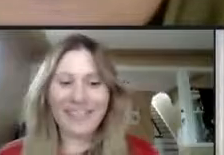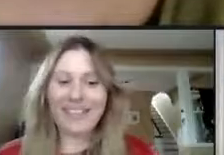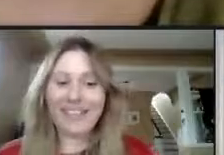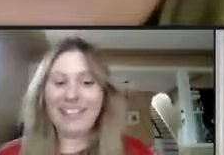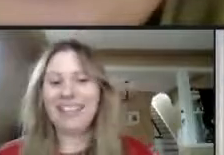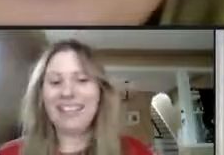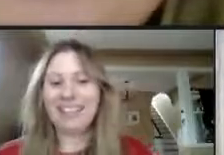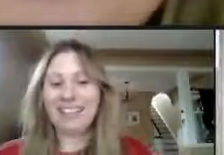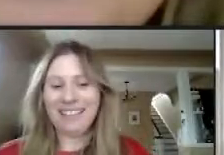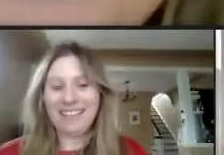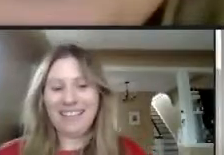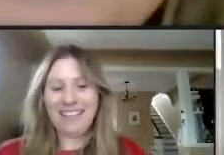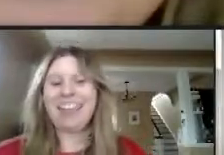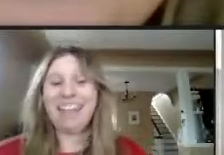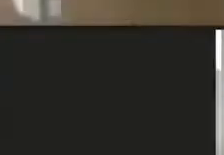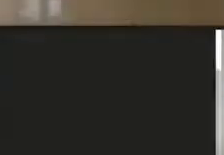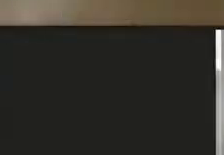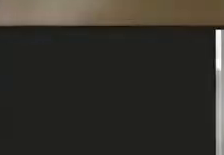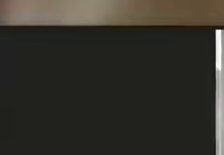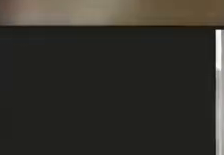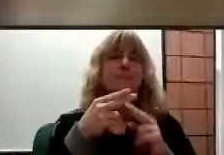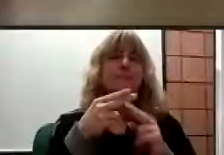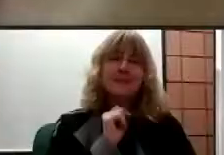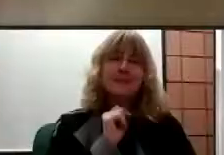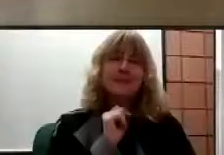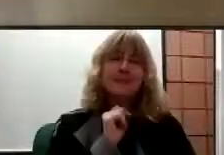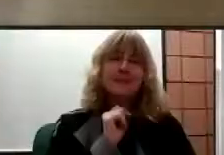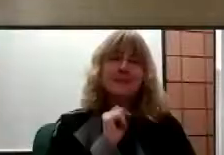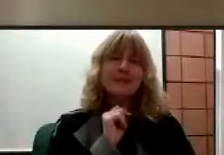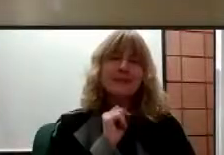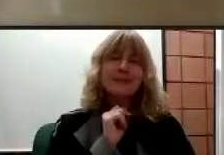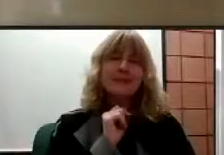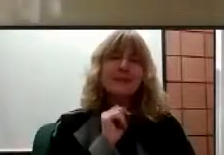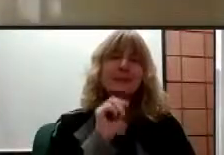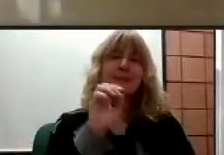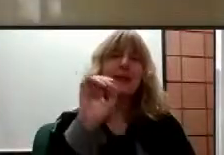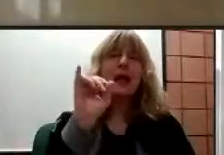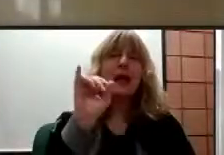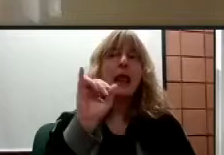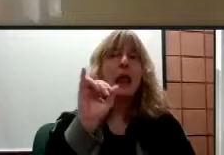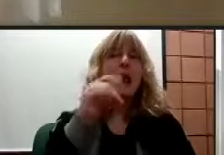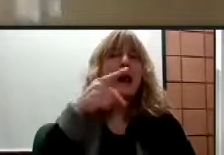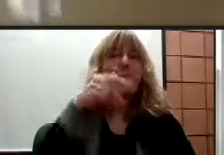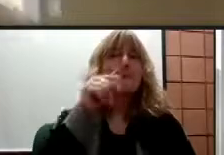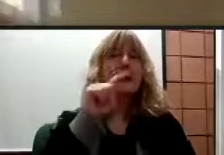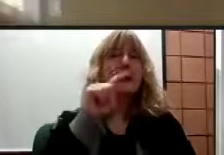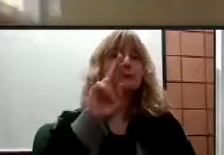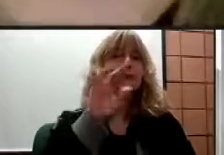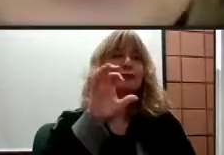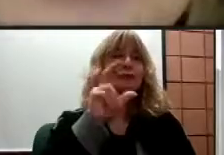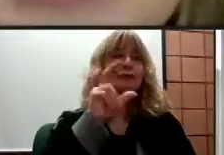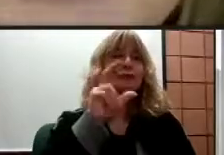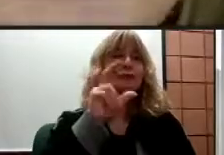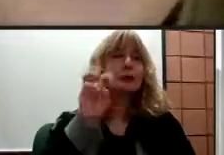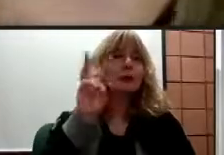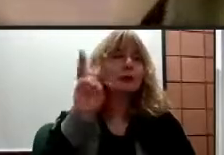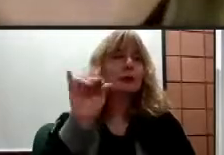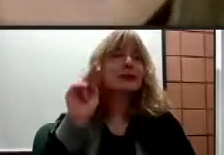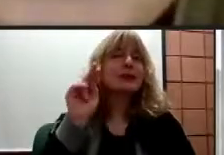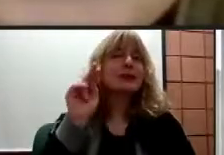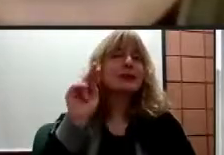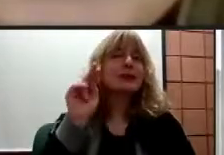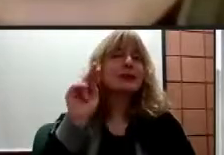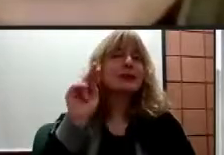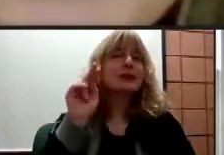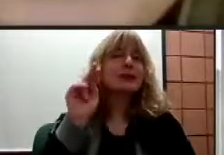so that I don't? Yes, it's Ewing, like Patrick Ewing. Oh, okay. Are